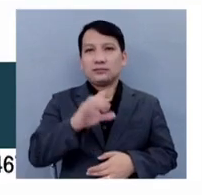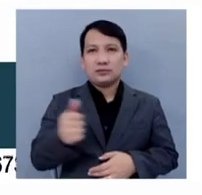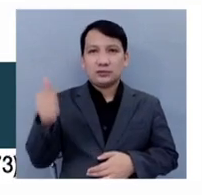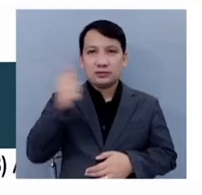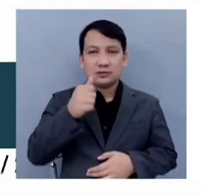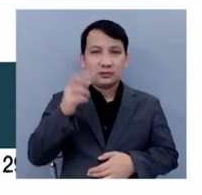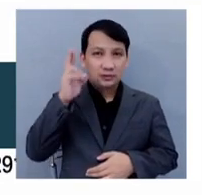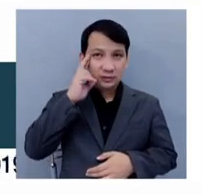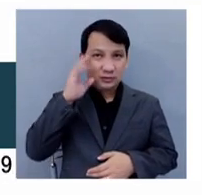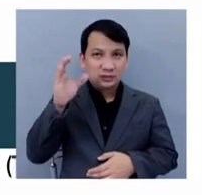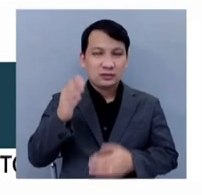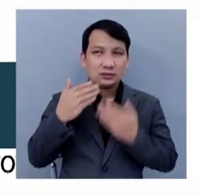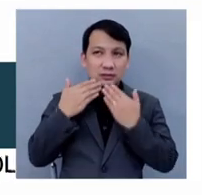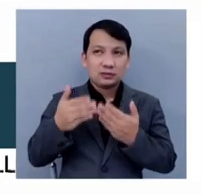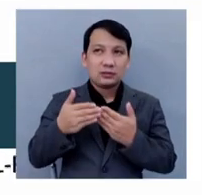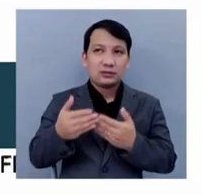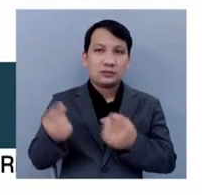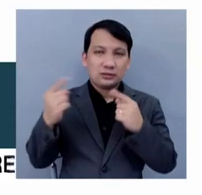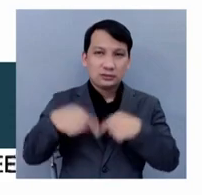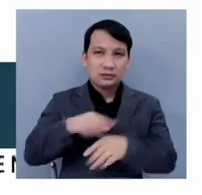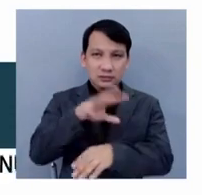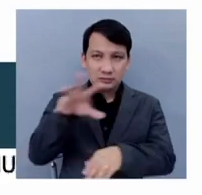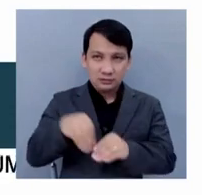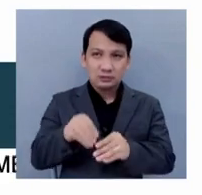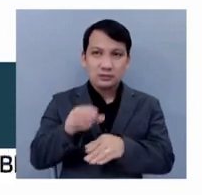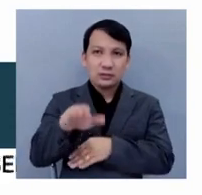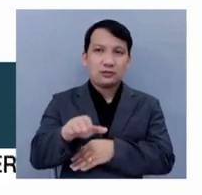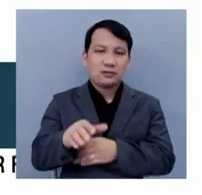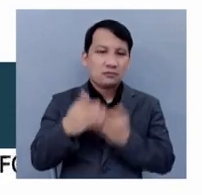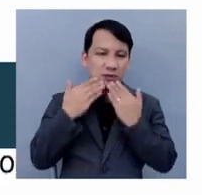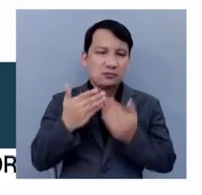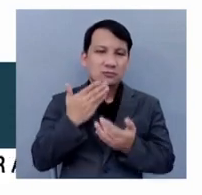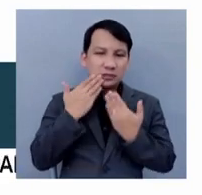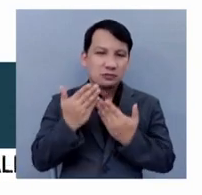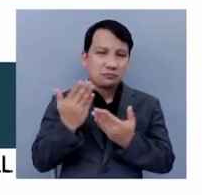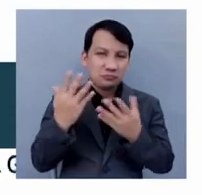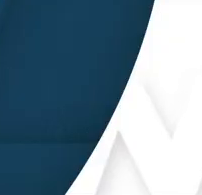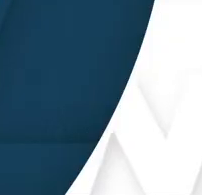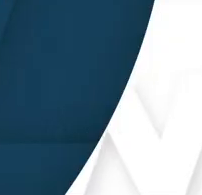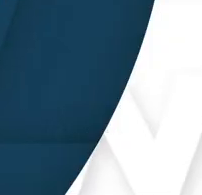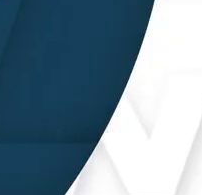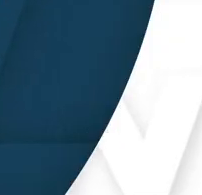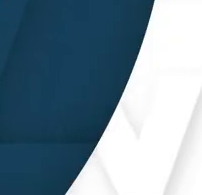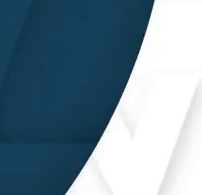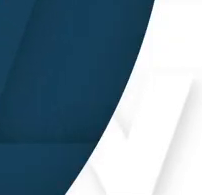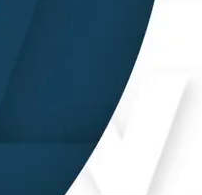Commissioner Ruben Carranza, thank you for joining us this afternoon. Really appreciate it. Thanks again. Thank you.